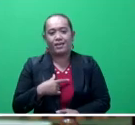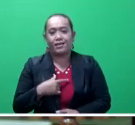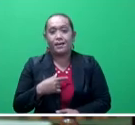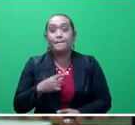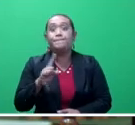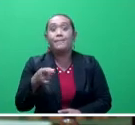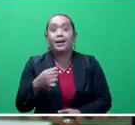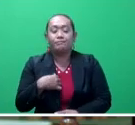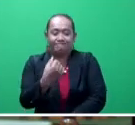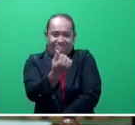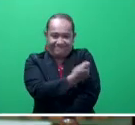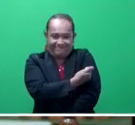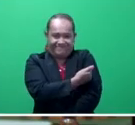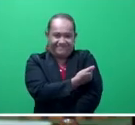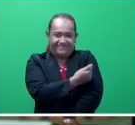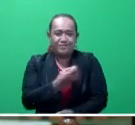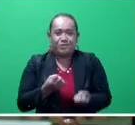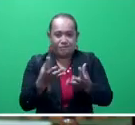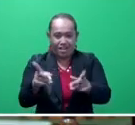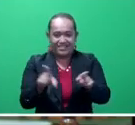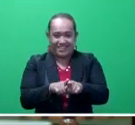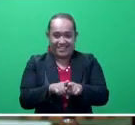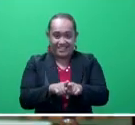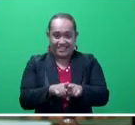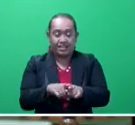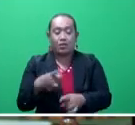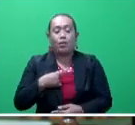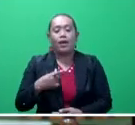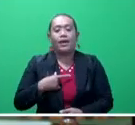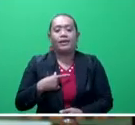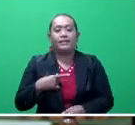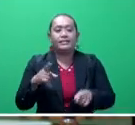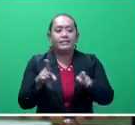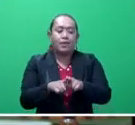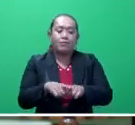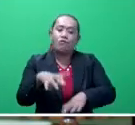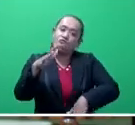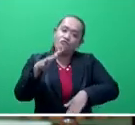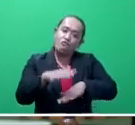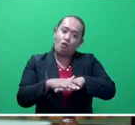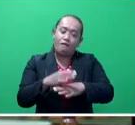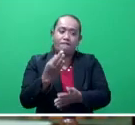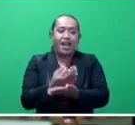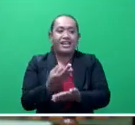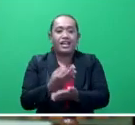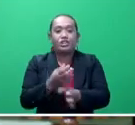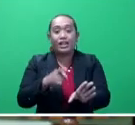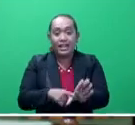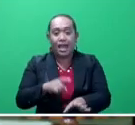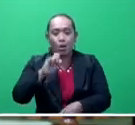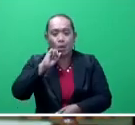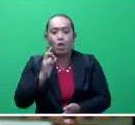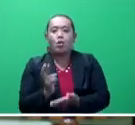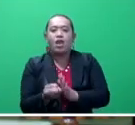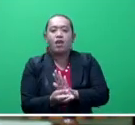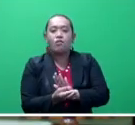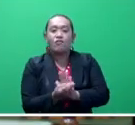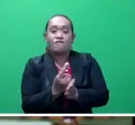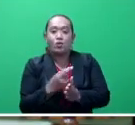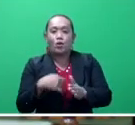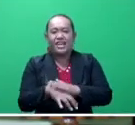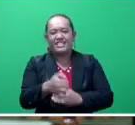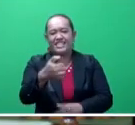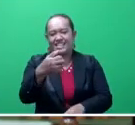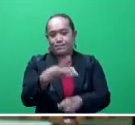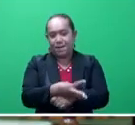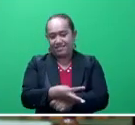provides. While this budget extends over the full financial year, it will be reviewed in 6 months. These